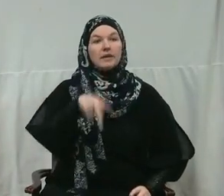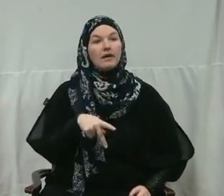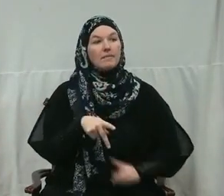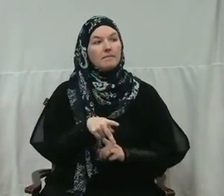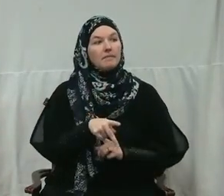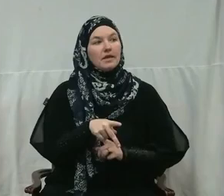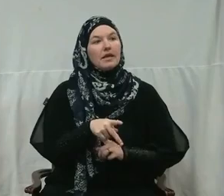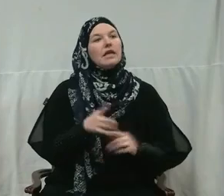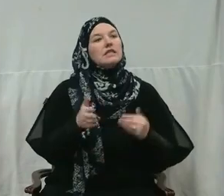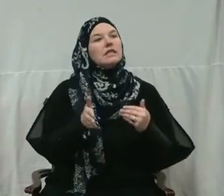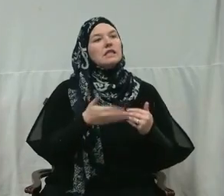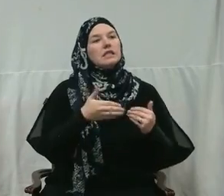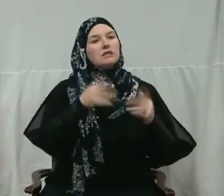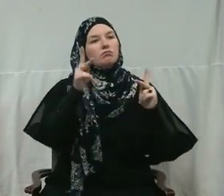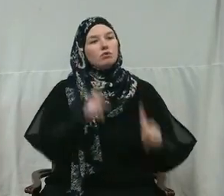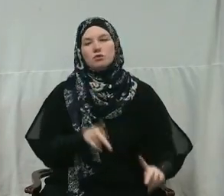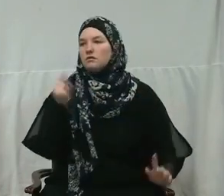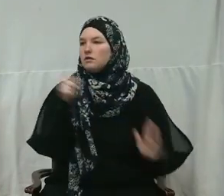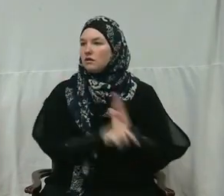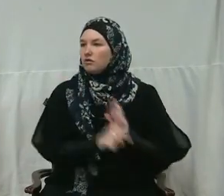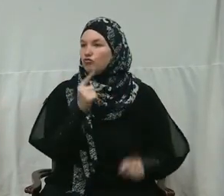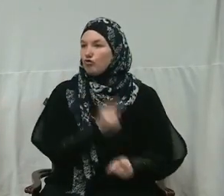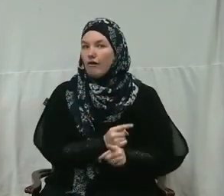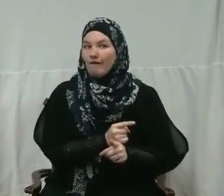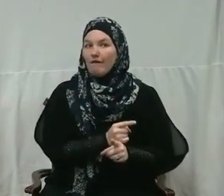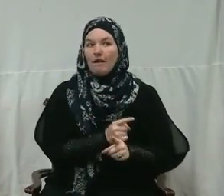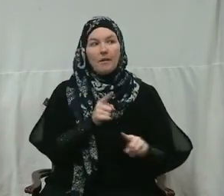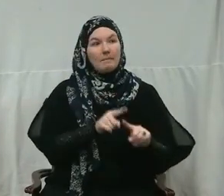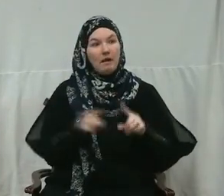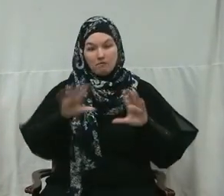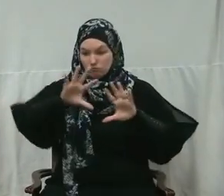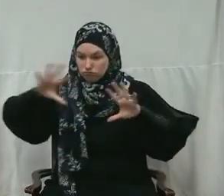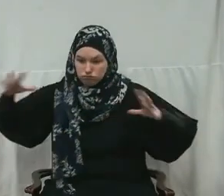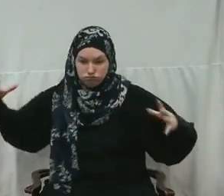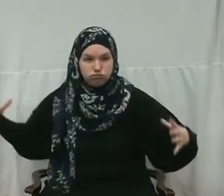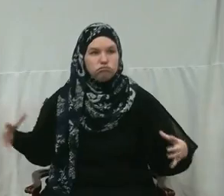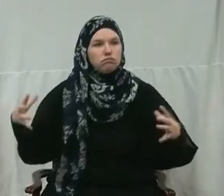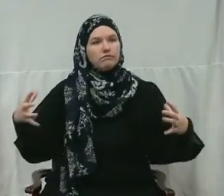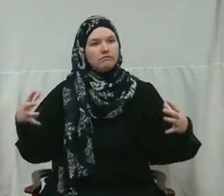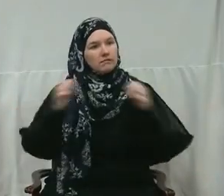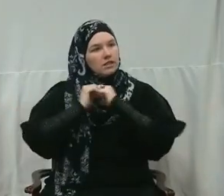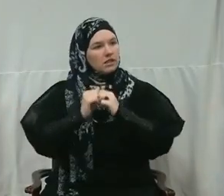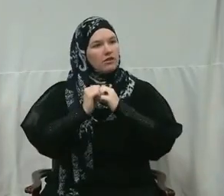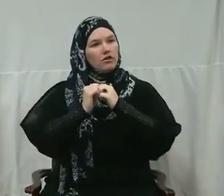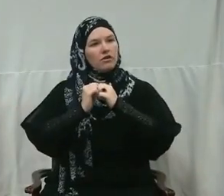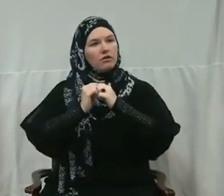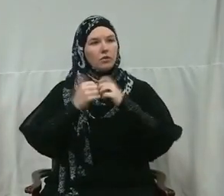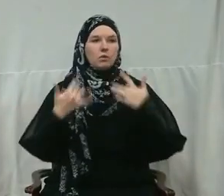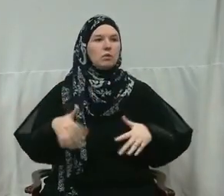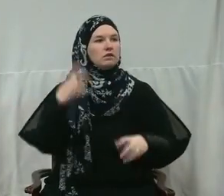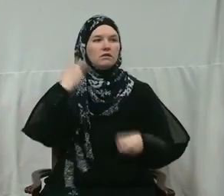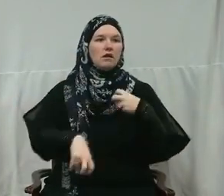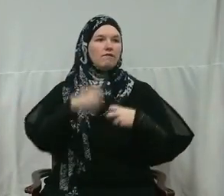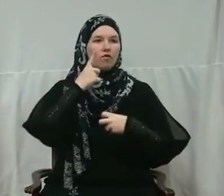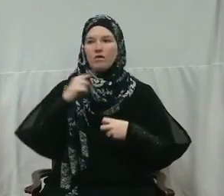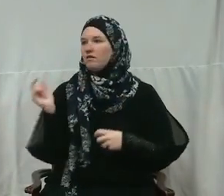easy neck to chop. But when the whole community stands up, it's a difficult task for any tyrant. May